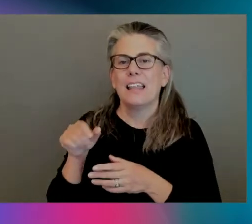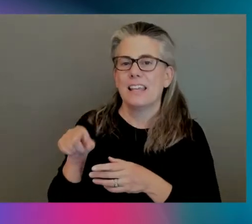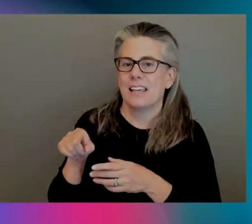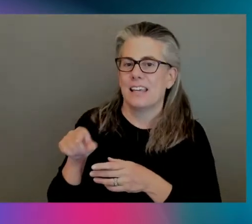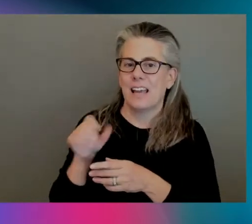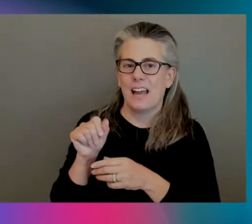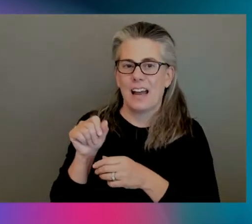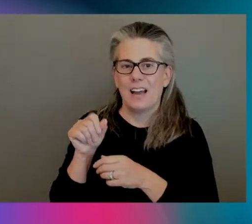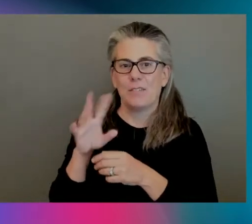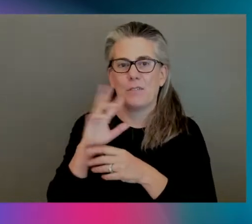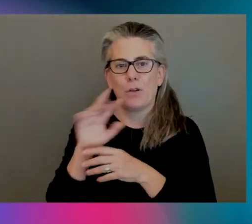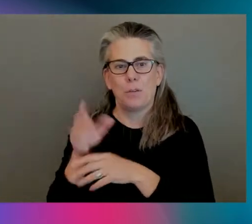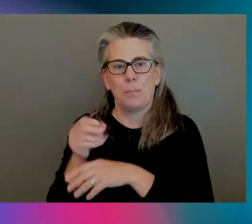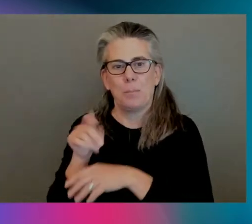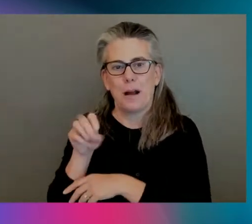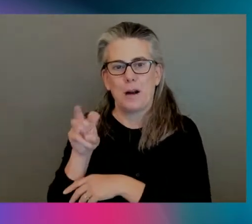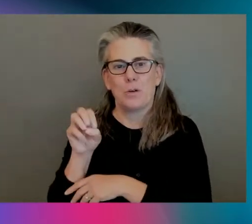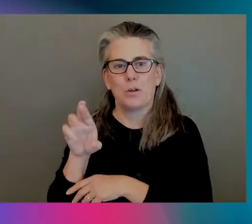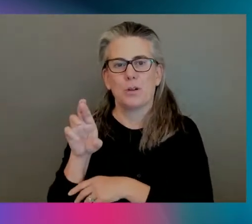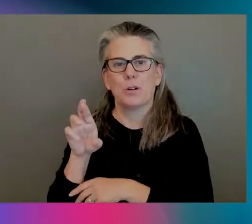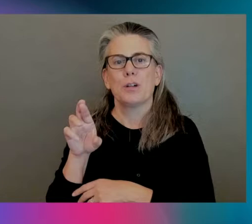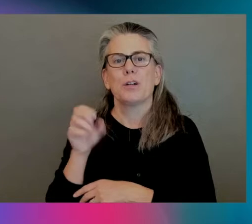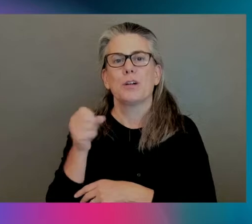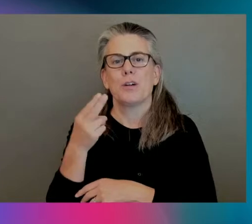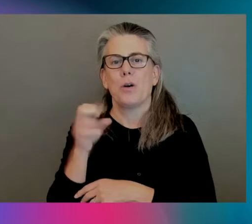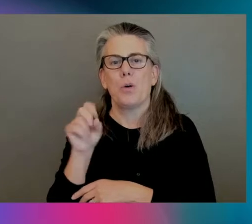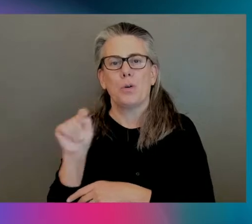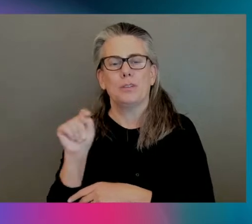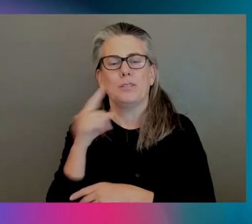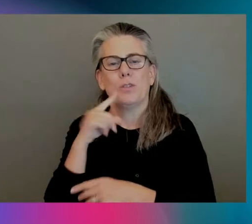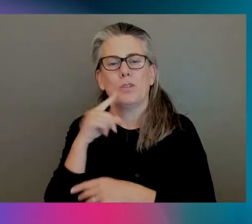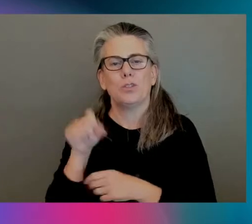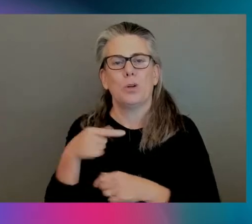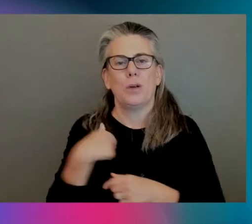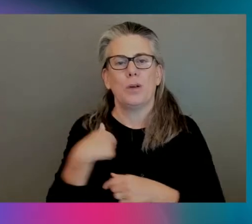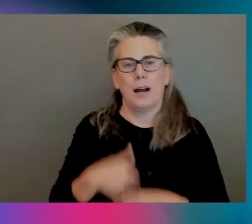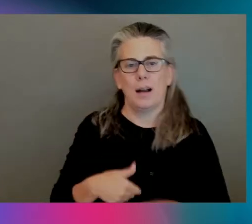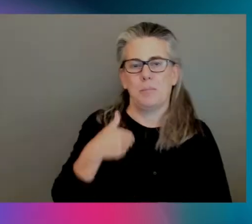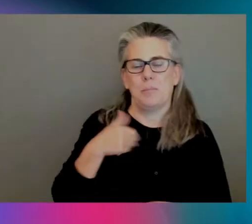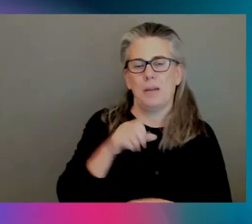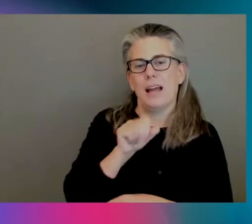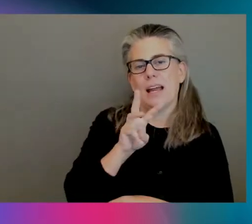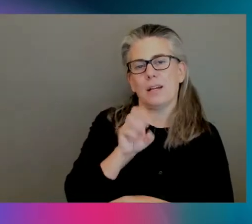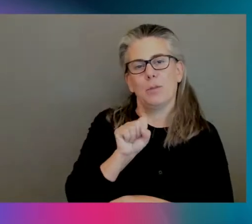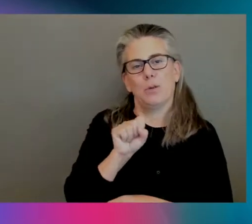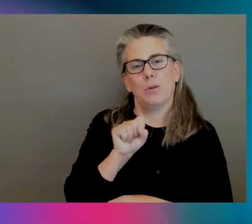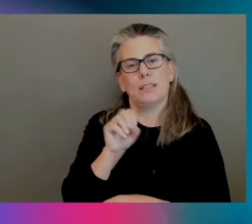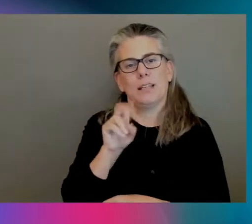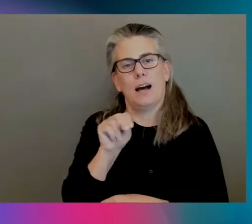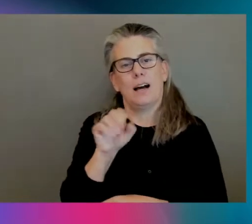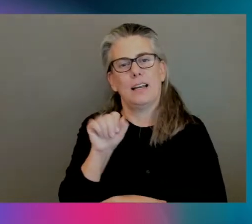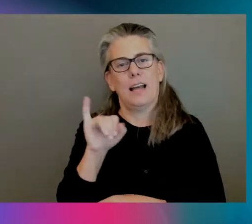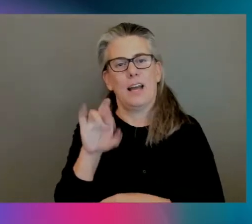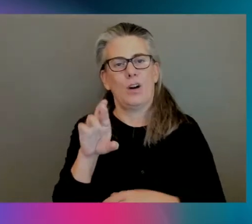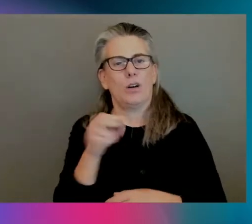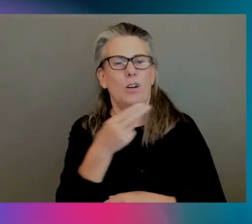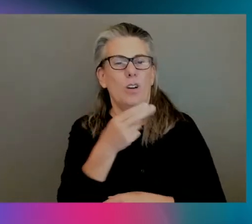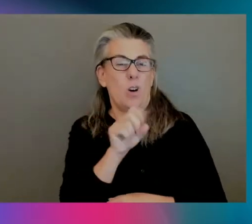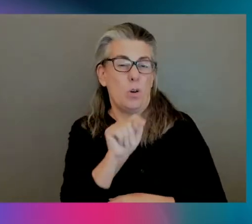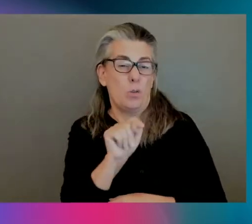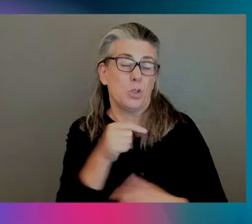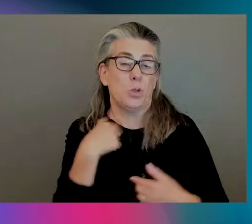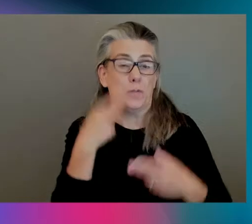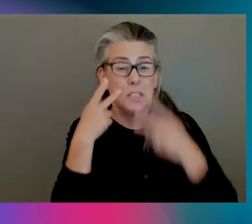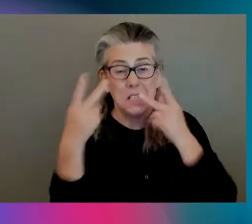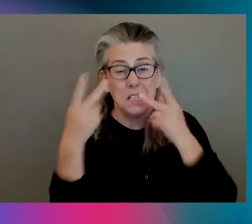will never. I will never. I'm a solutions architect here at AWS and one of your on-air hosts. You've seen me. You may love me. I hope you